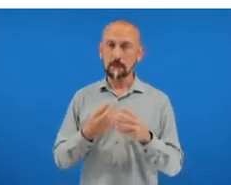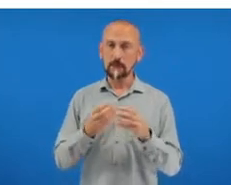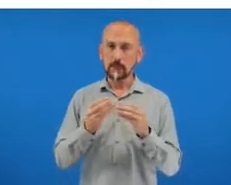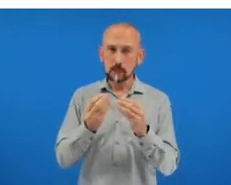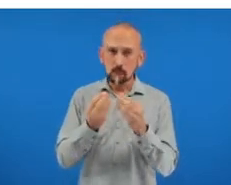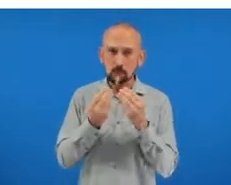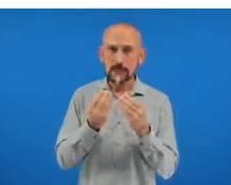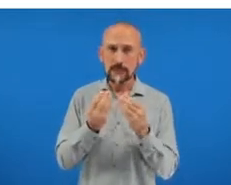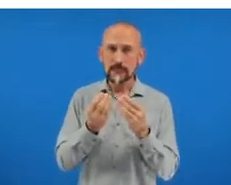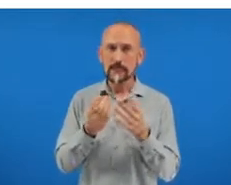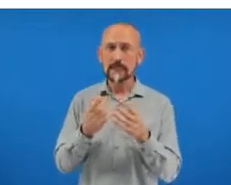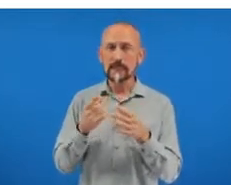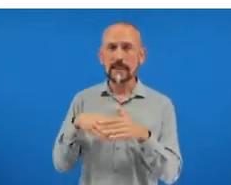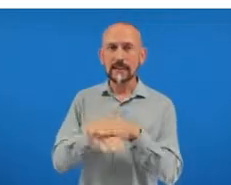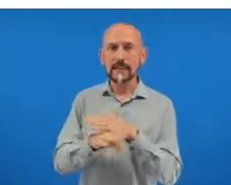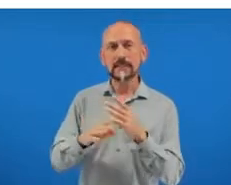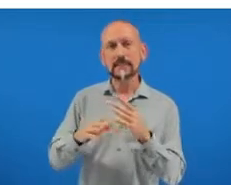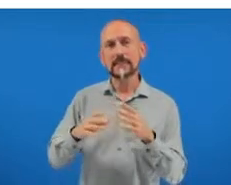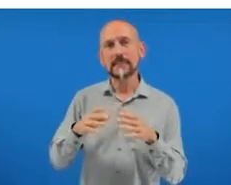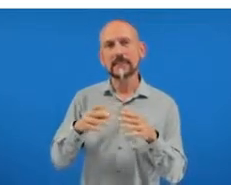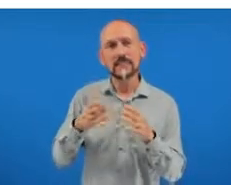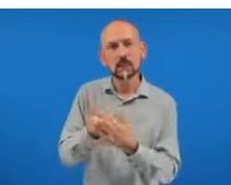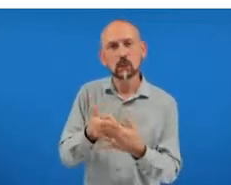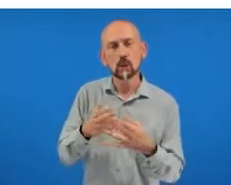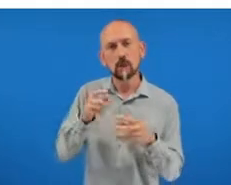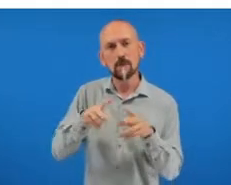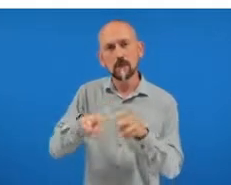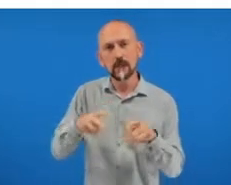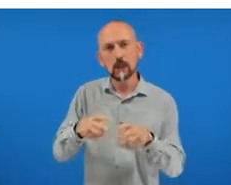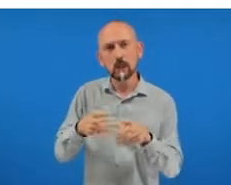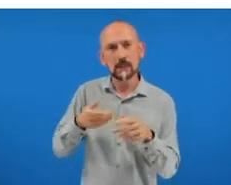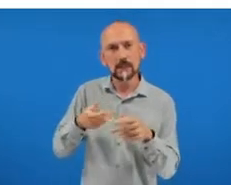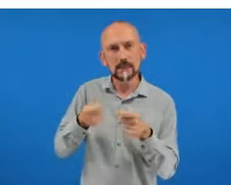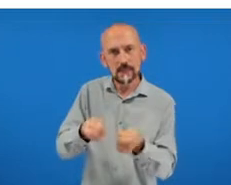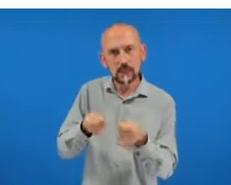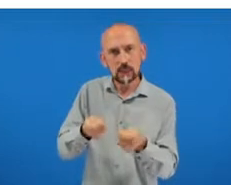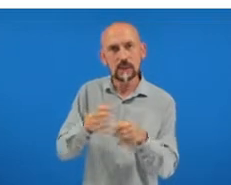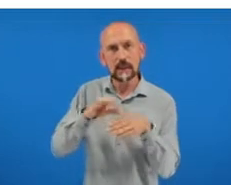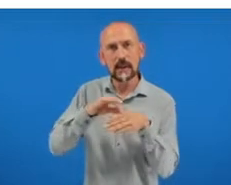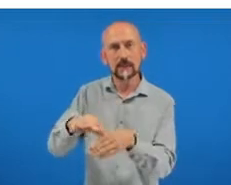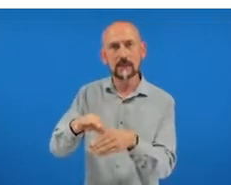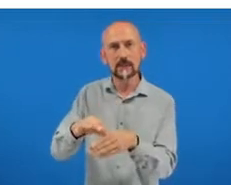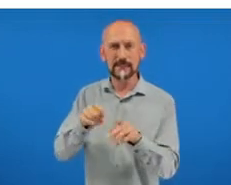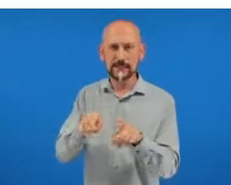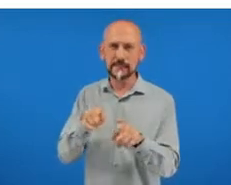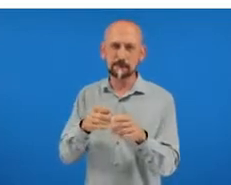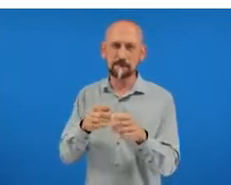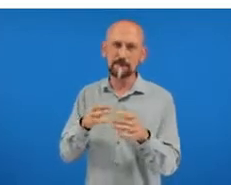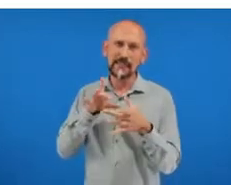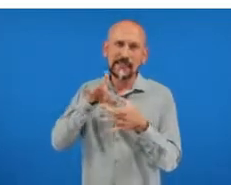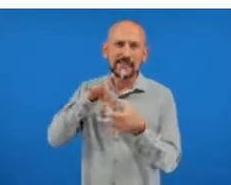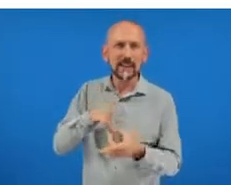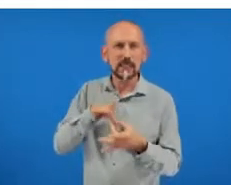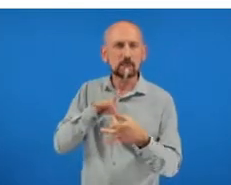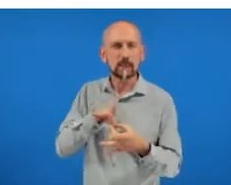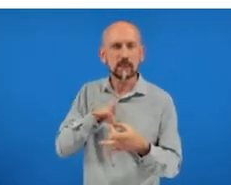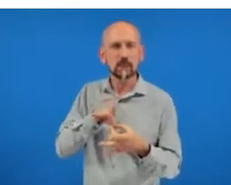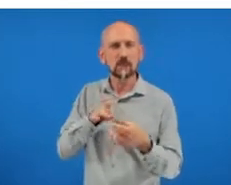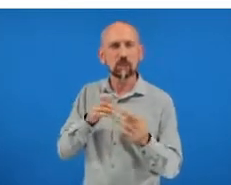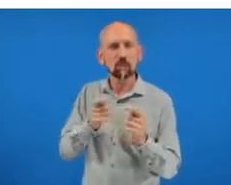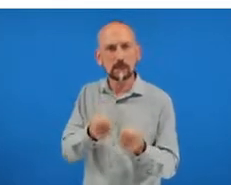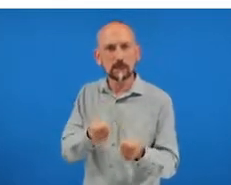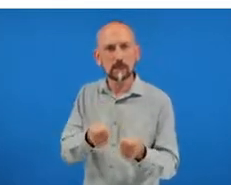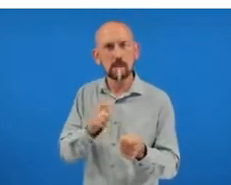called video interaction guidance, and that is a bonding and attachment treatment intervention for people with